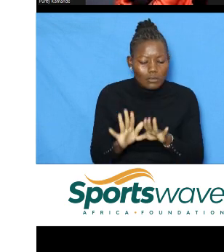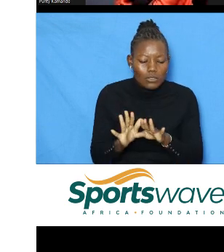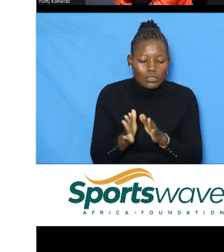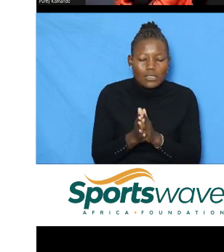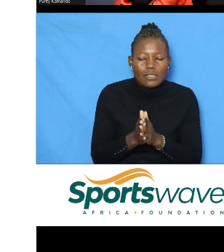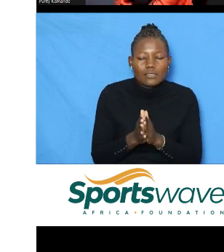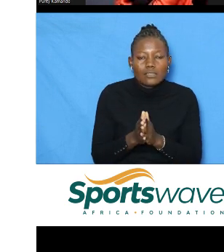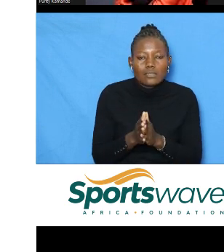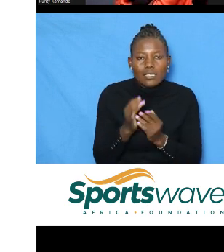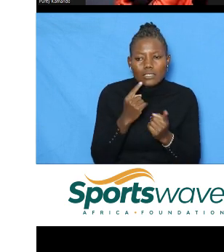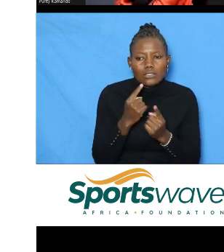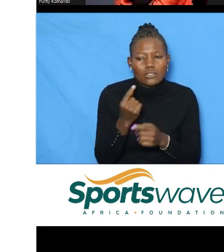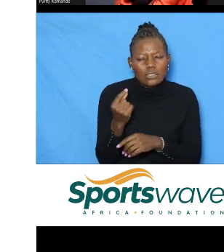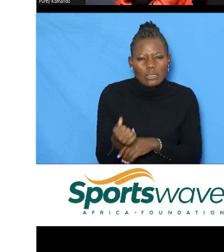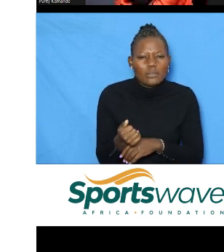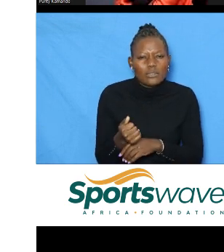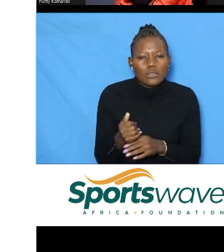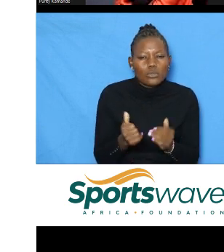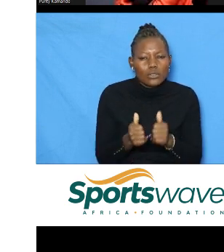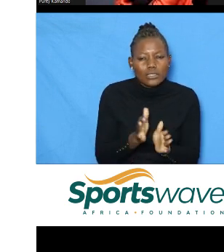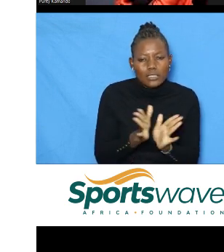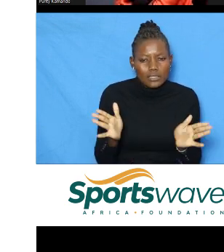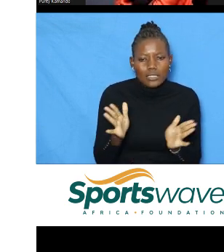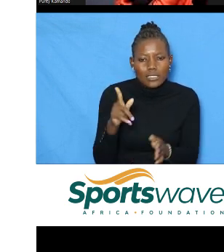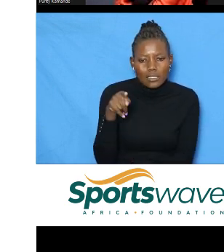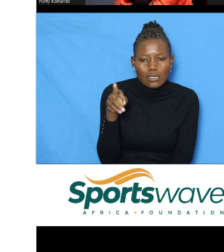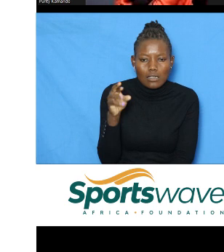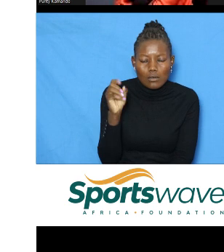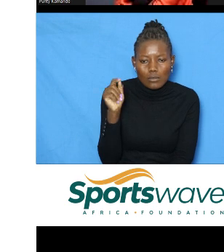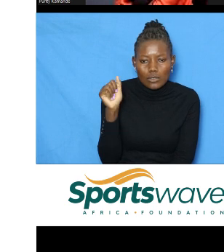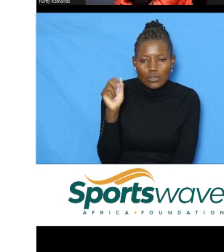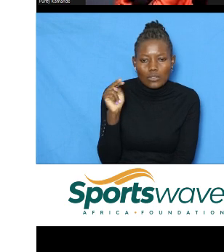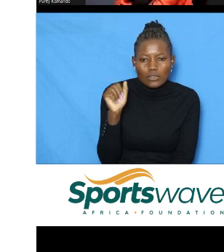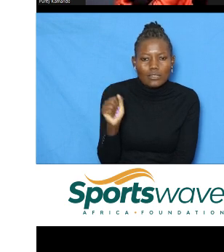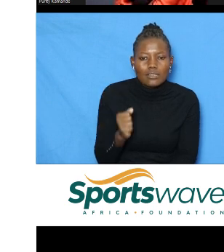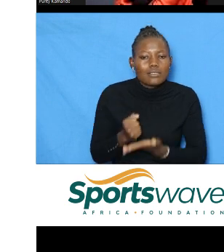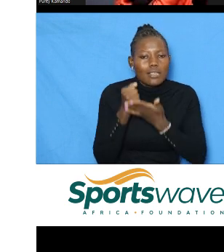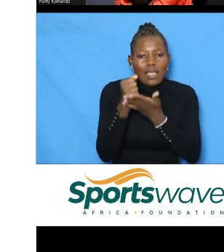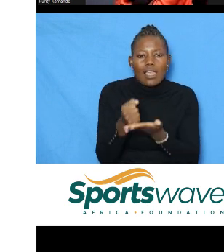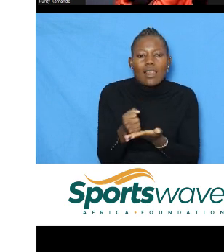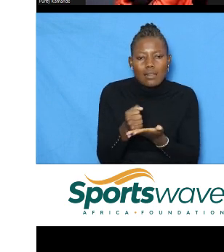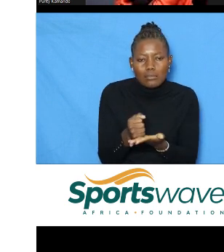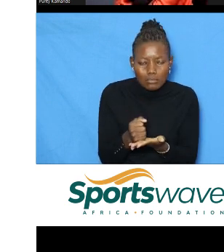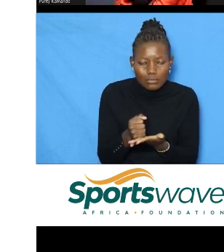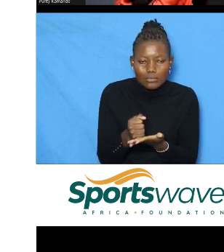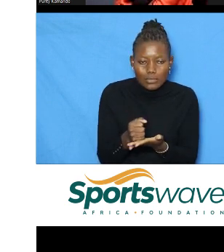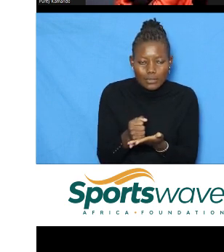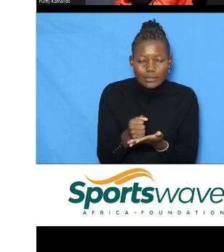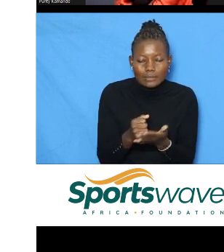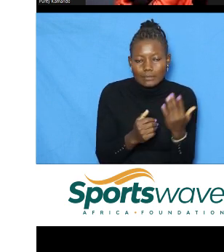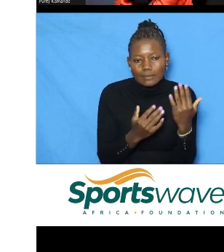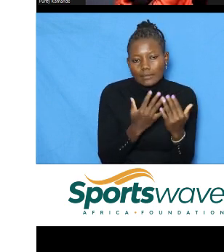down to a few which are general. So we have the protein. Protein usually helps to maintain blood glucose, especially